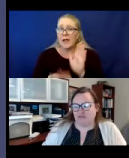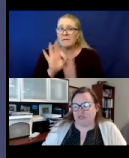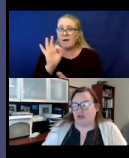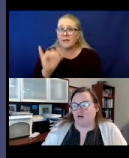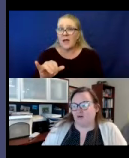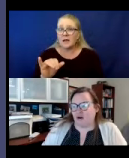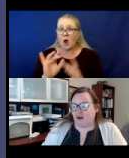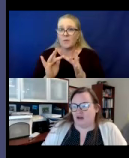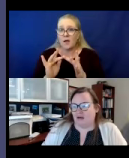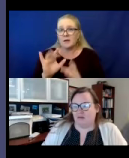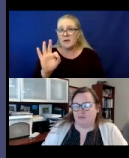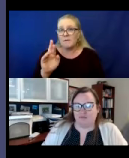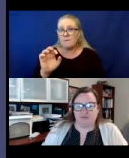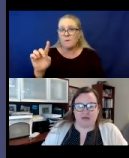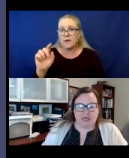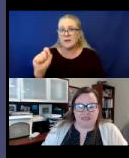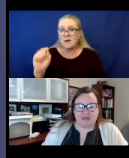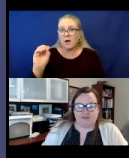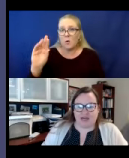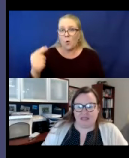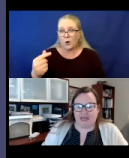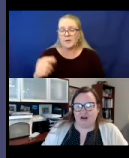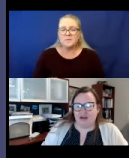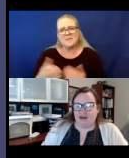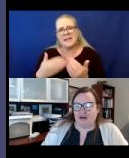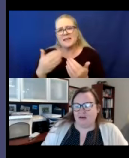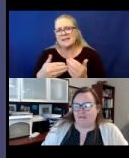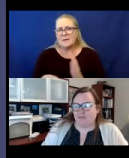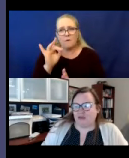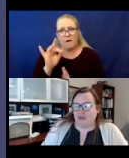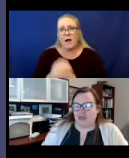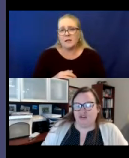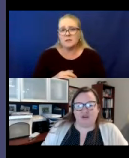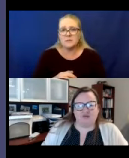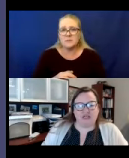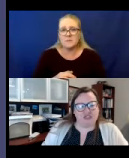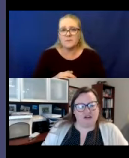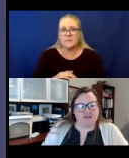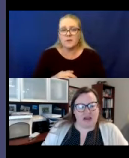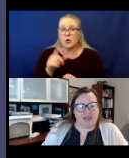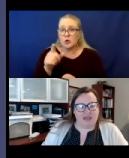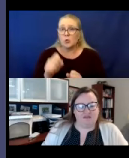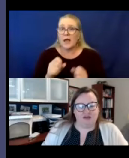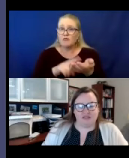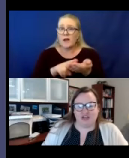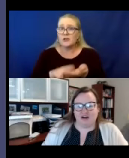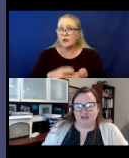freed.org, freed.org. They're pretty easy to find there. And you can register for